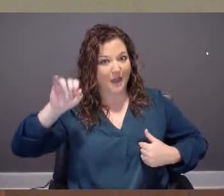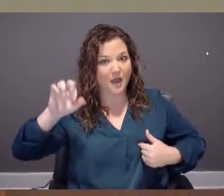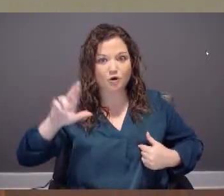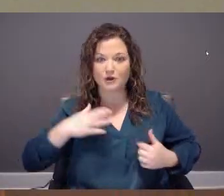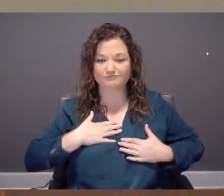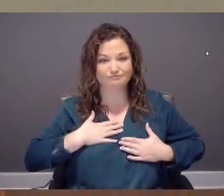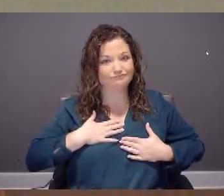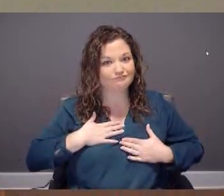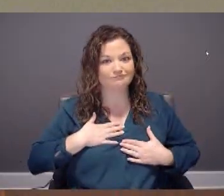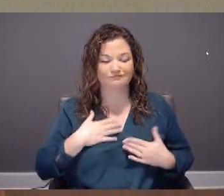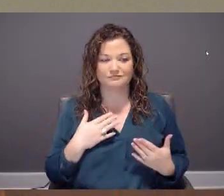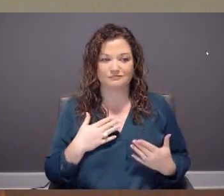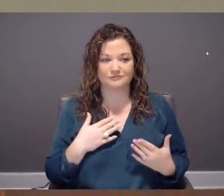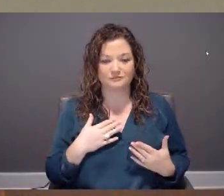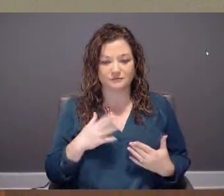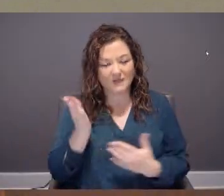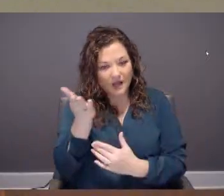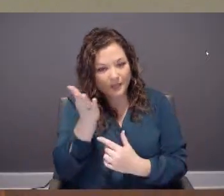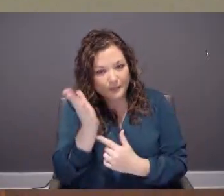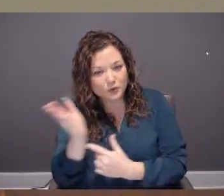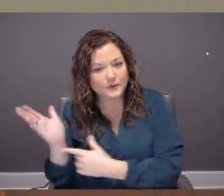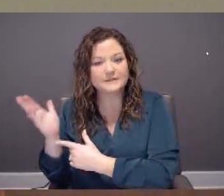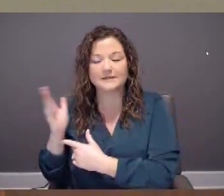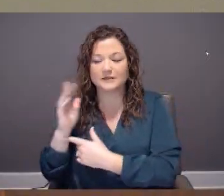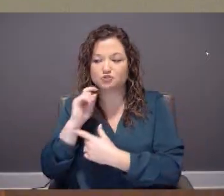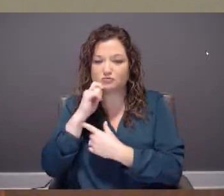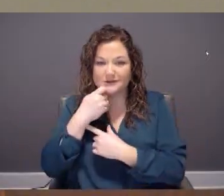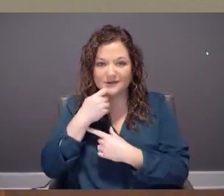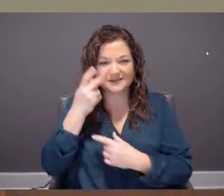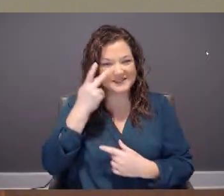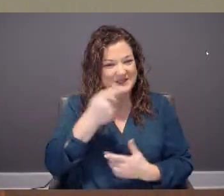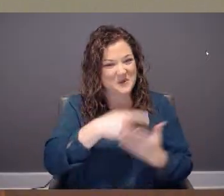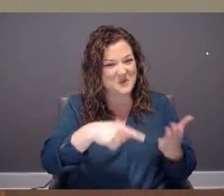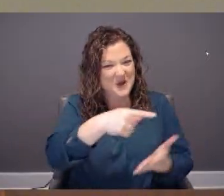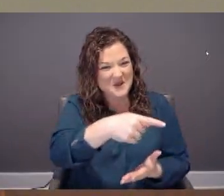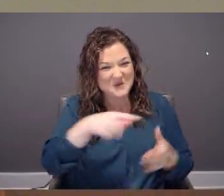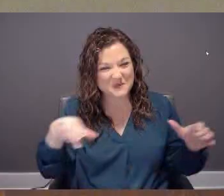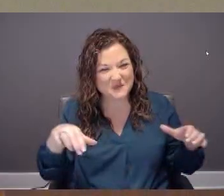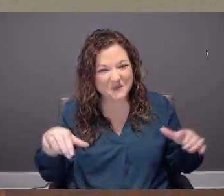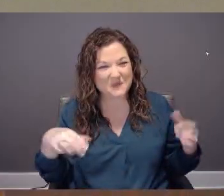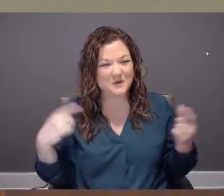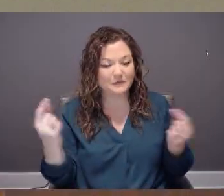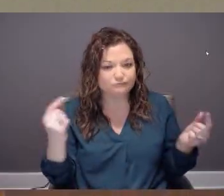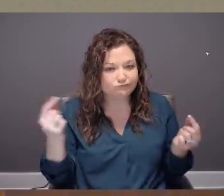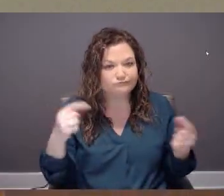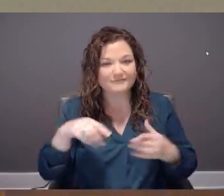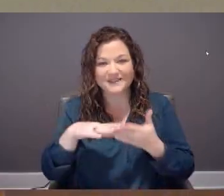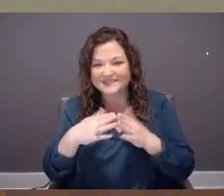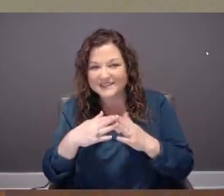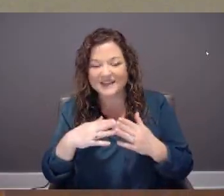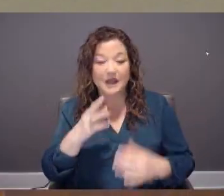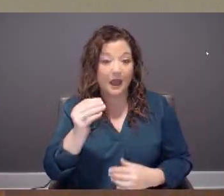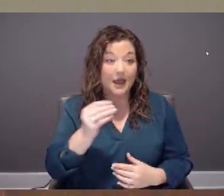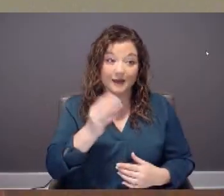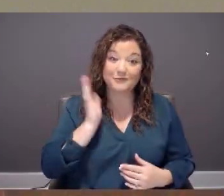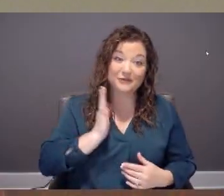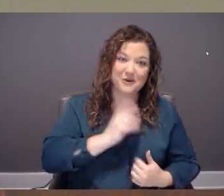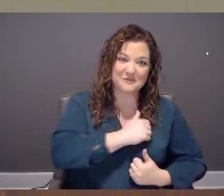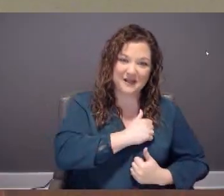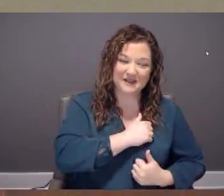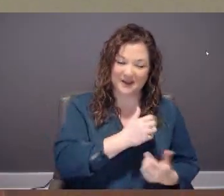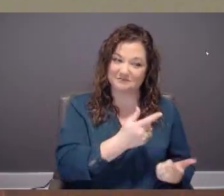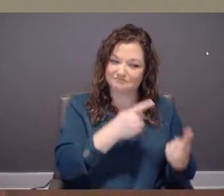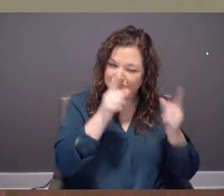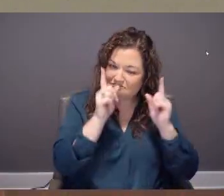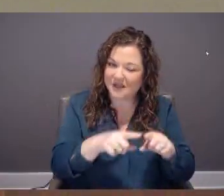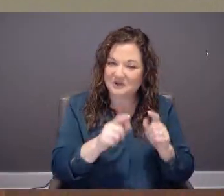The presentation was neat because we got to see what you do at the city and then what you did in the service. And I'll agree with Bradley of